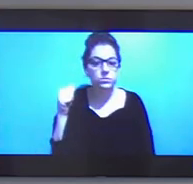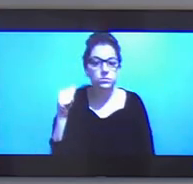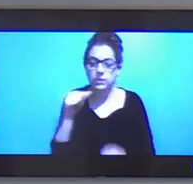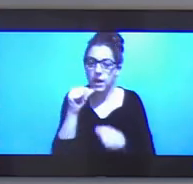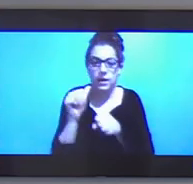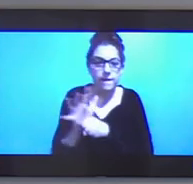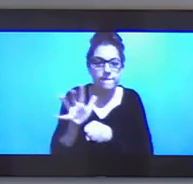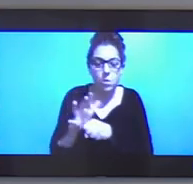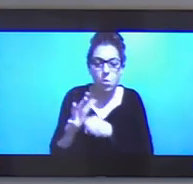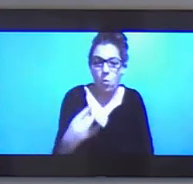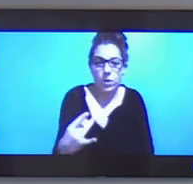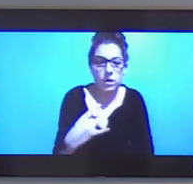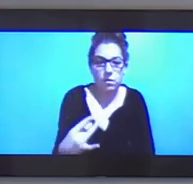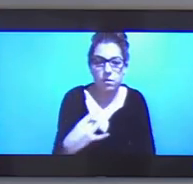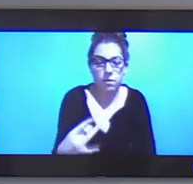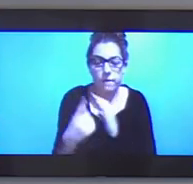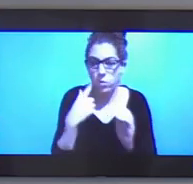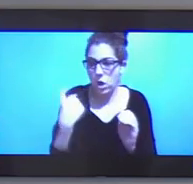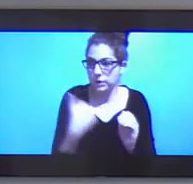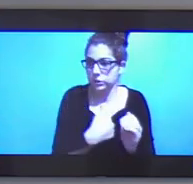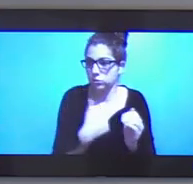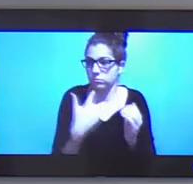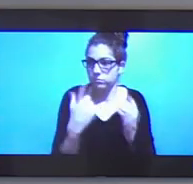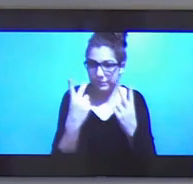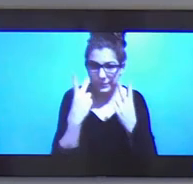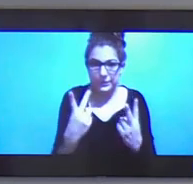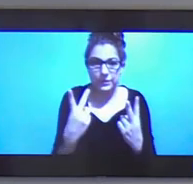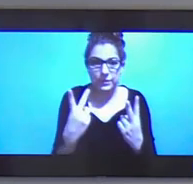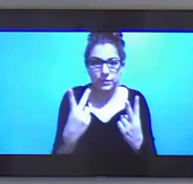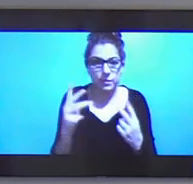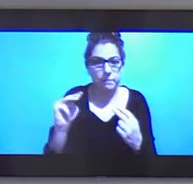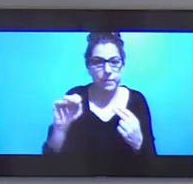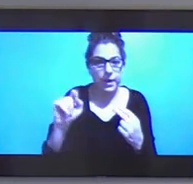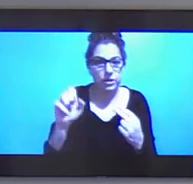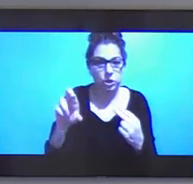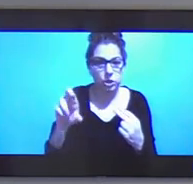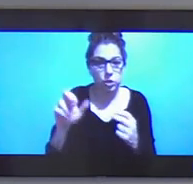oil for us to go out and see the master, even with extra.